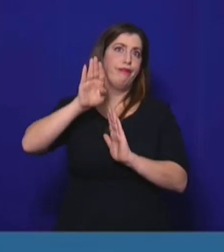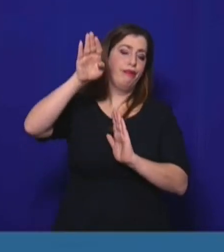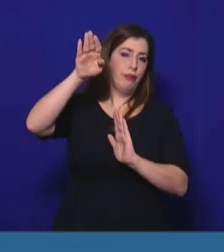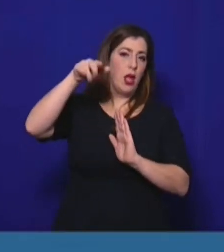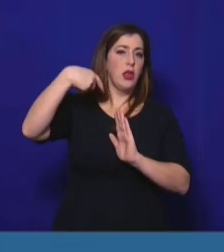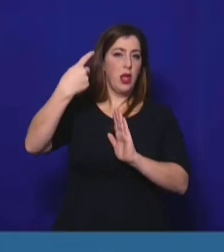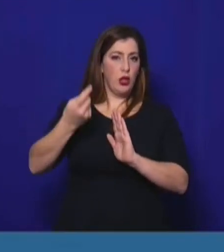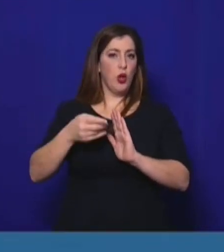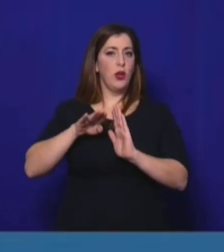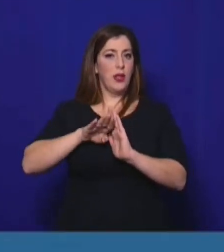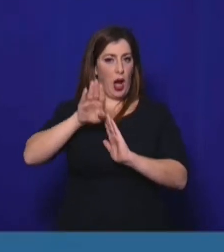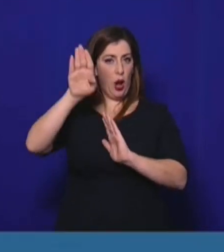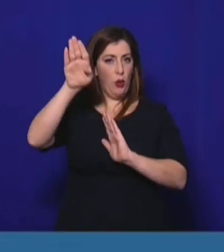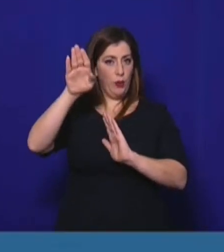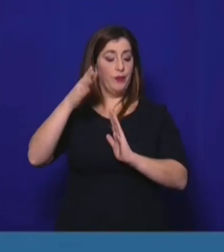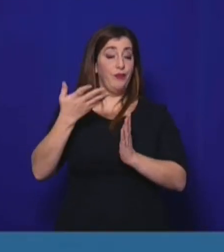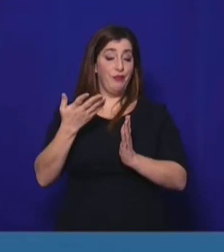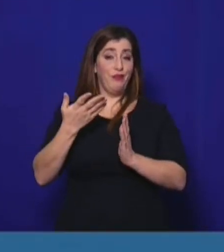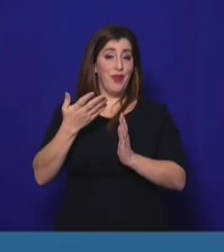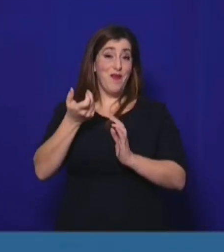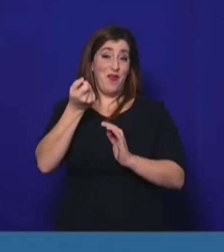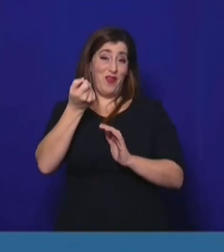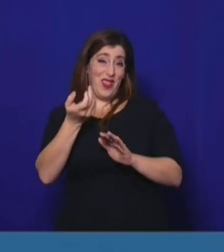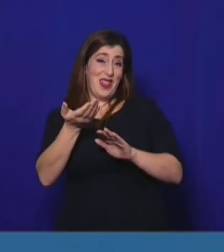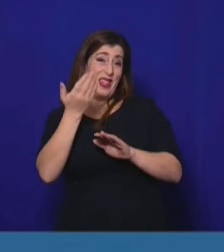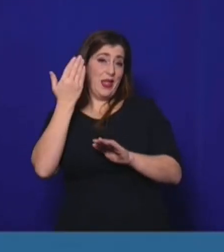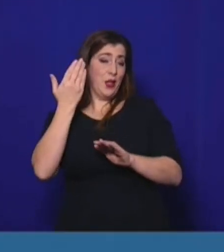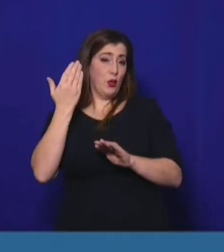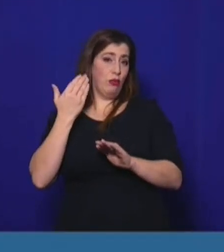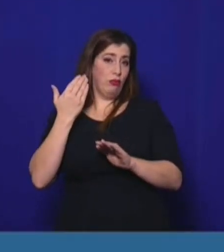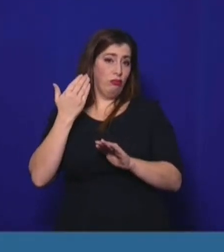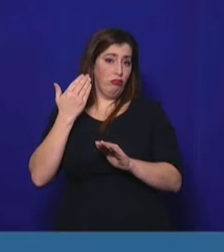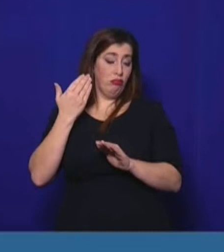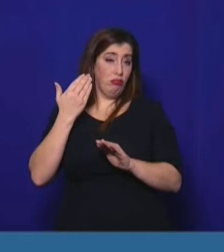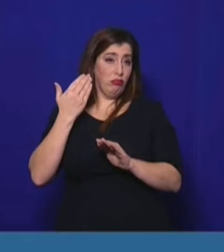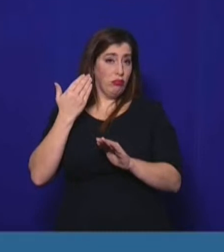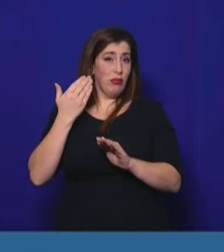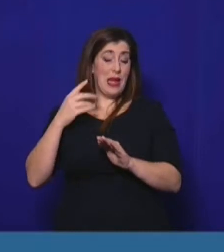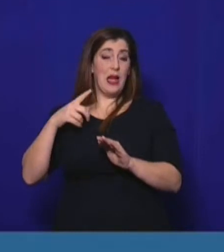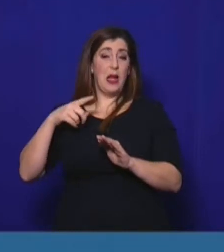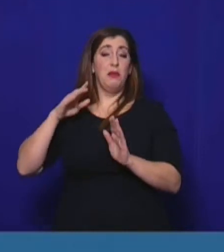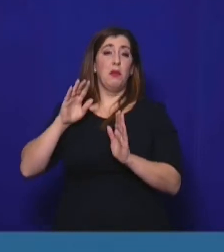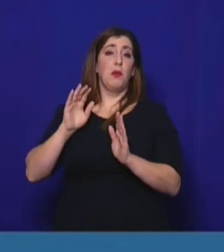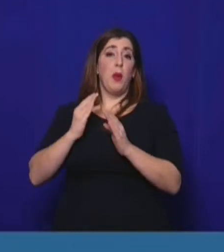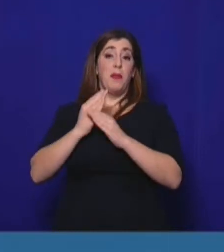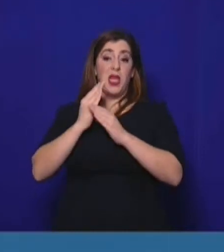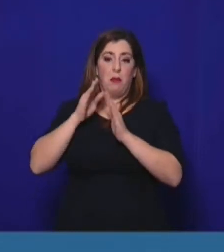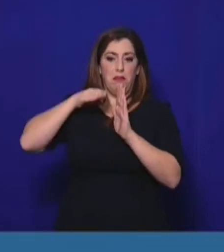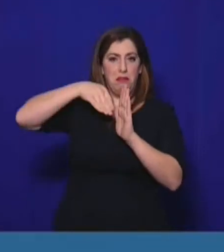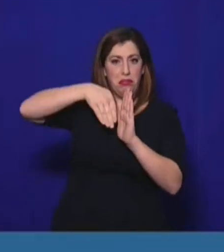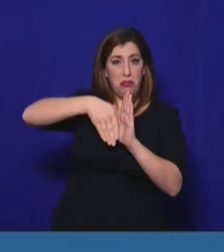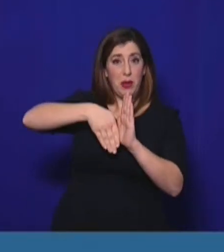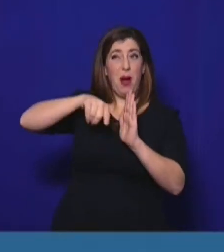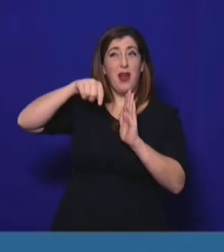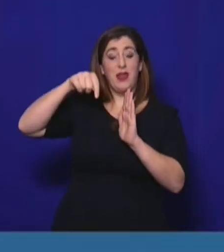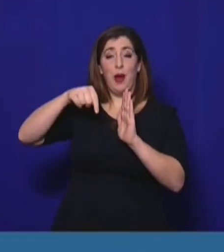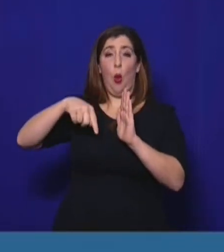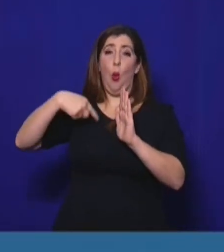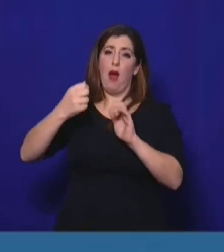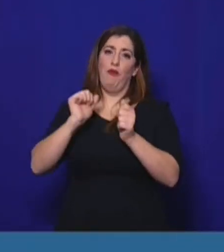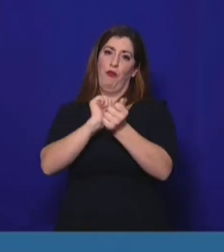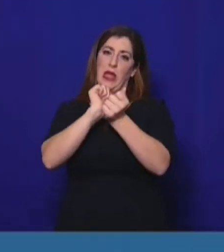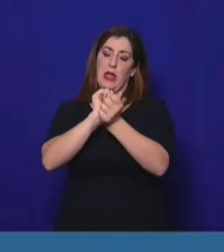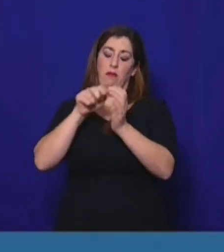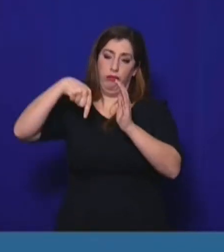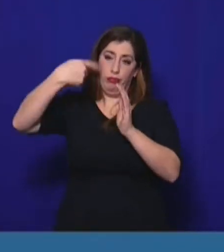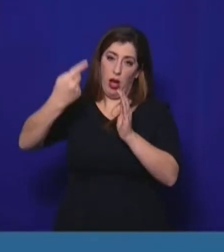bil-mod il-mod bdejna nonqsu, però issa anka wara il-festi li kellna tal-milietu ta' New Year